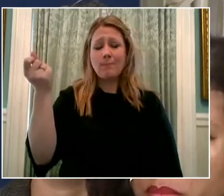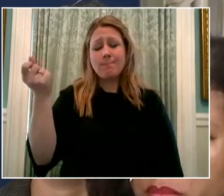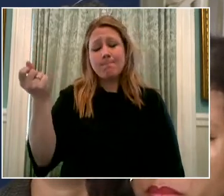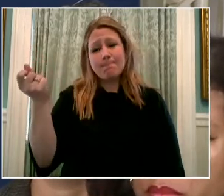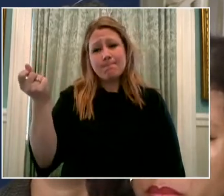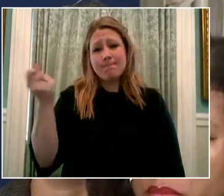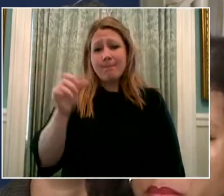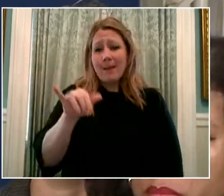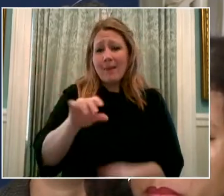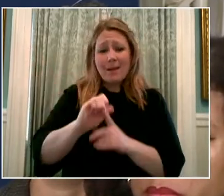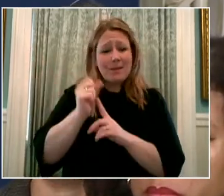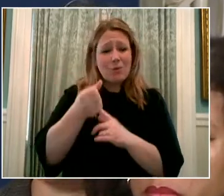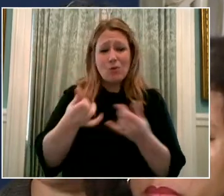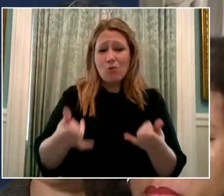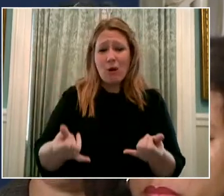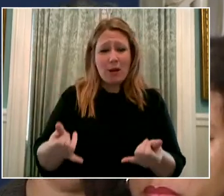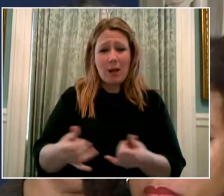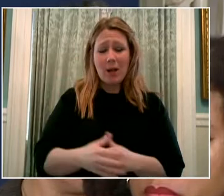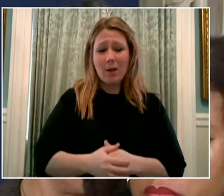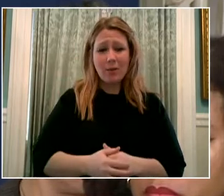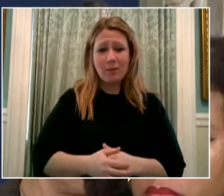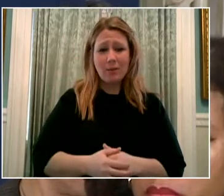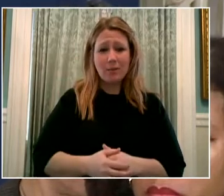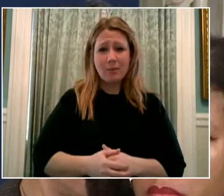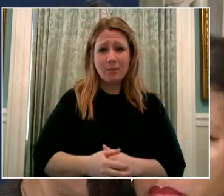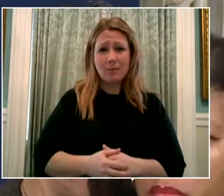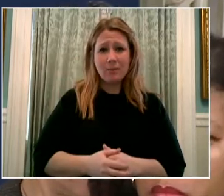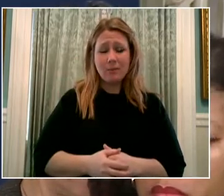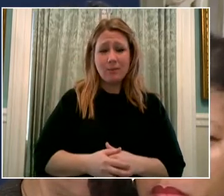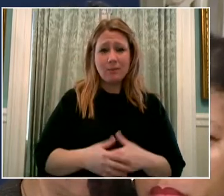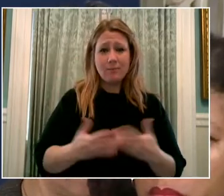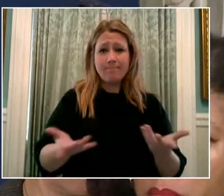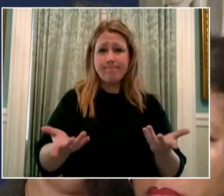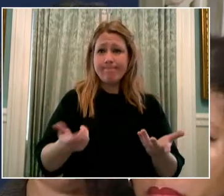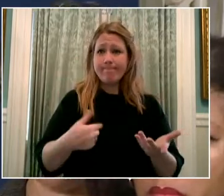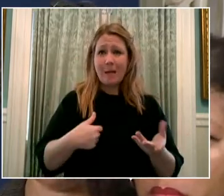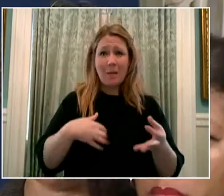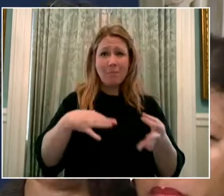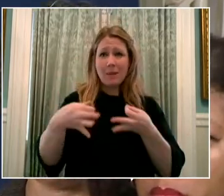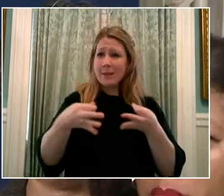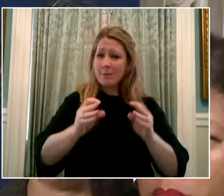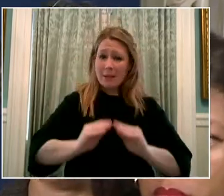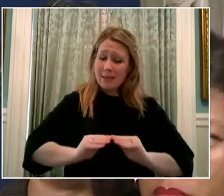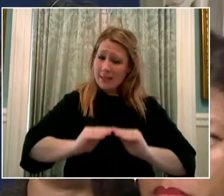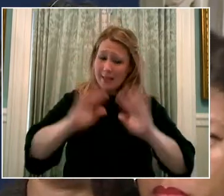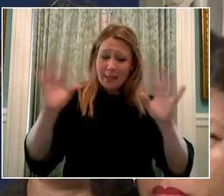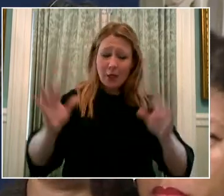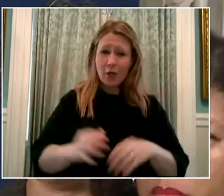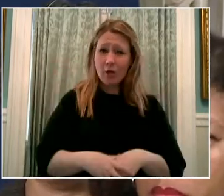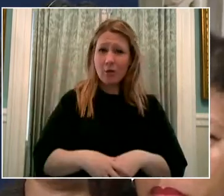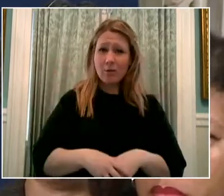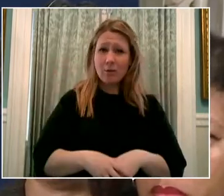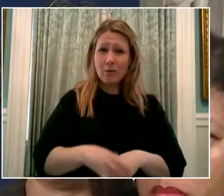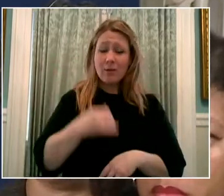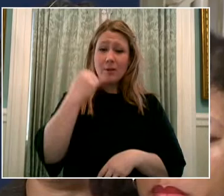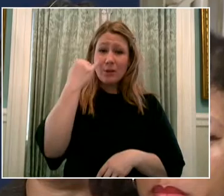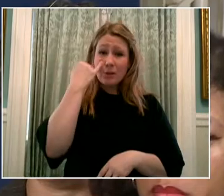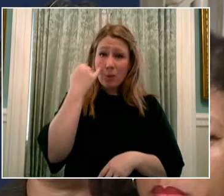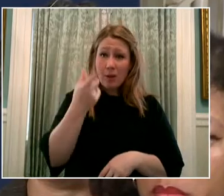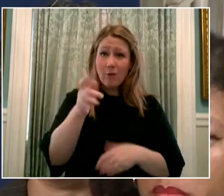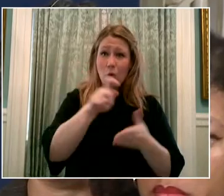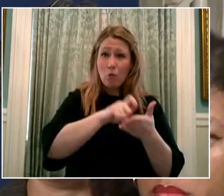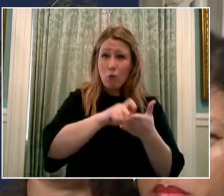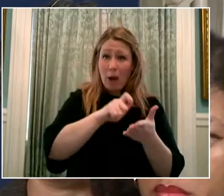now. I can't get it clearer to those who are covering this, those who are advocating for